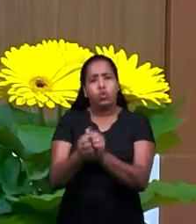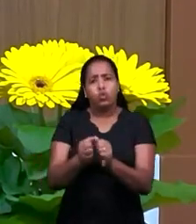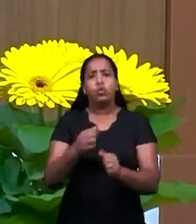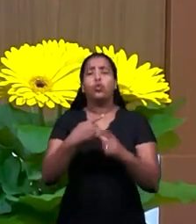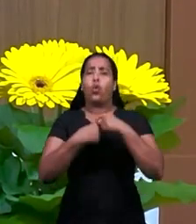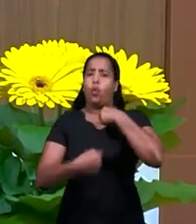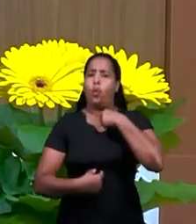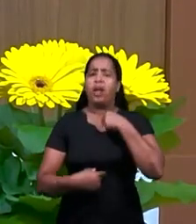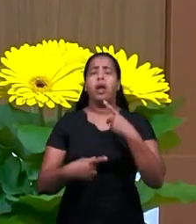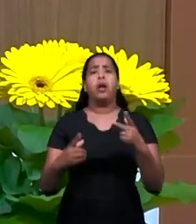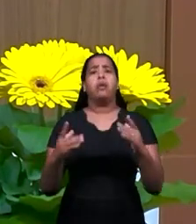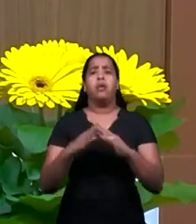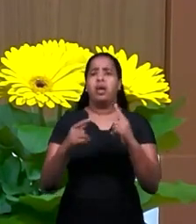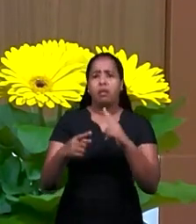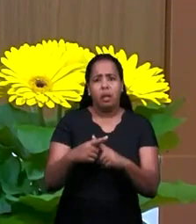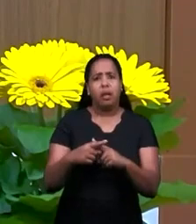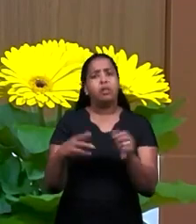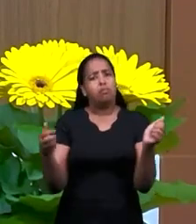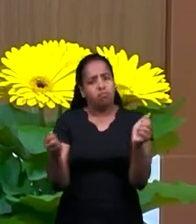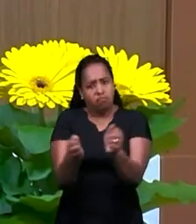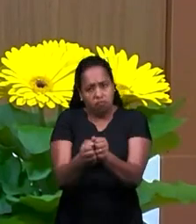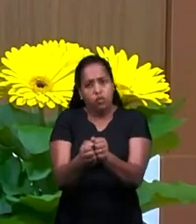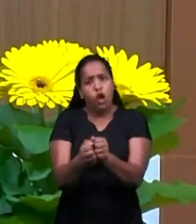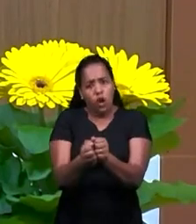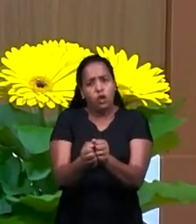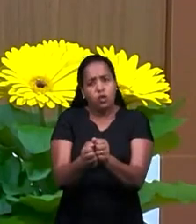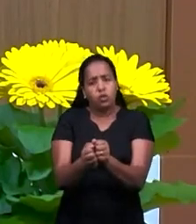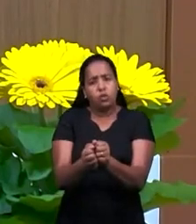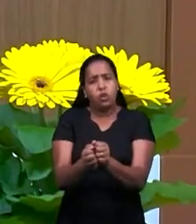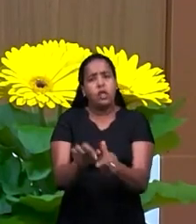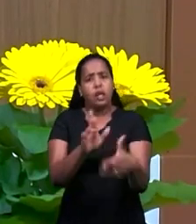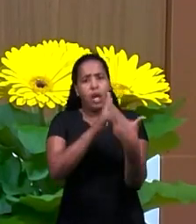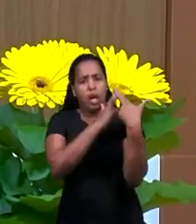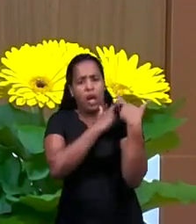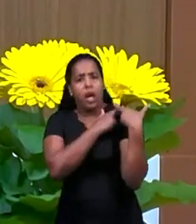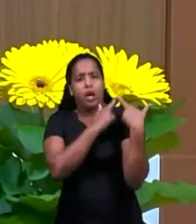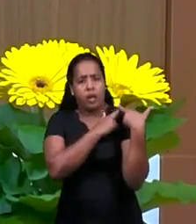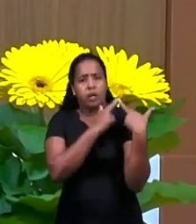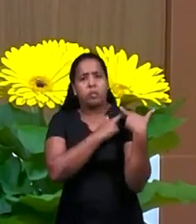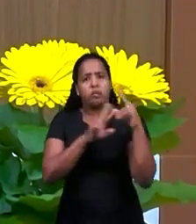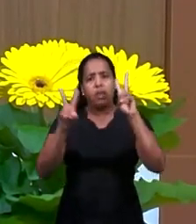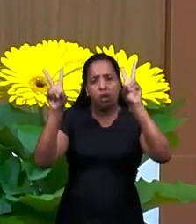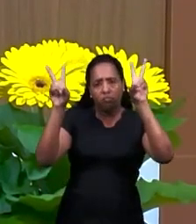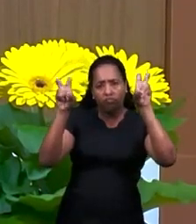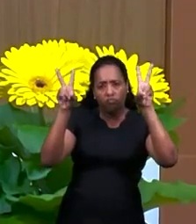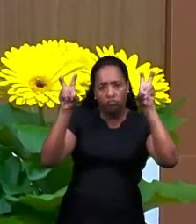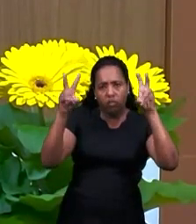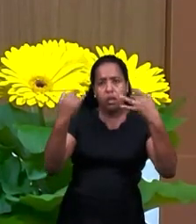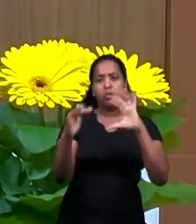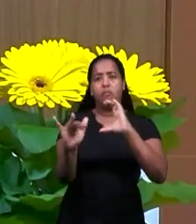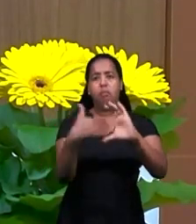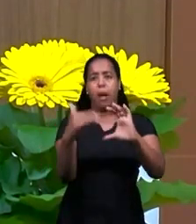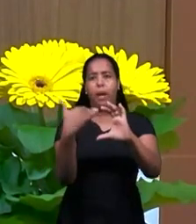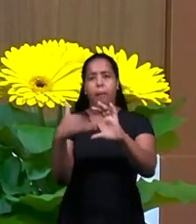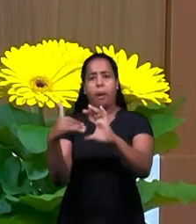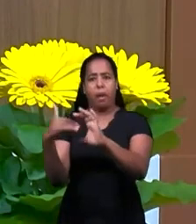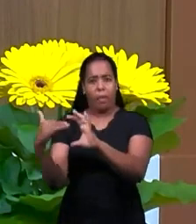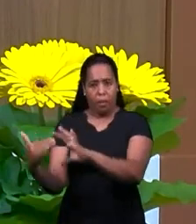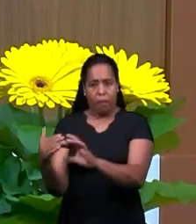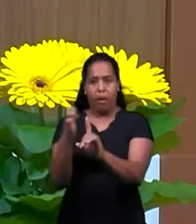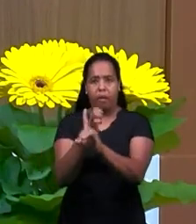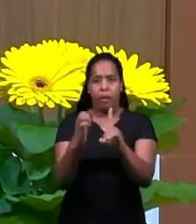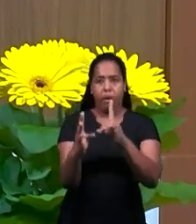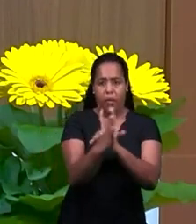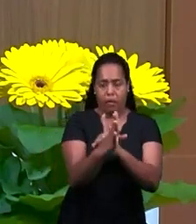the workers, with the churches. They are those who coordinate the material that is being submitted. for the Sunday Bible